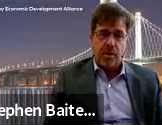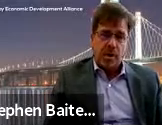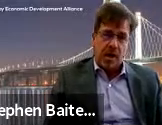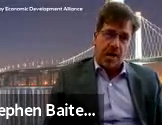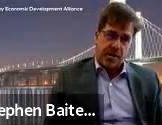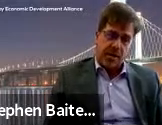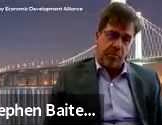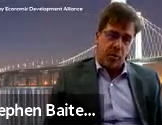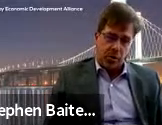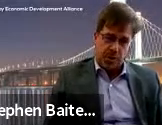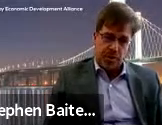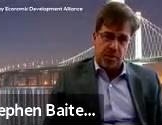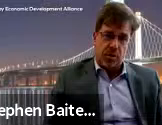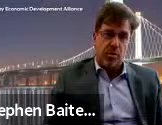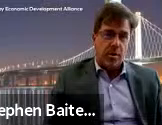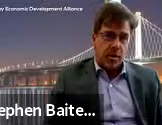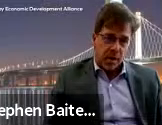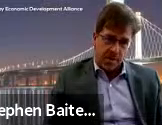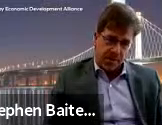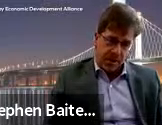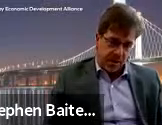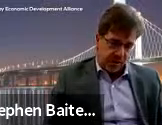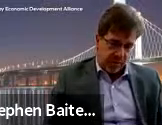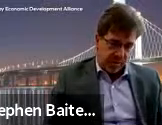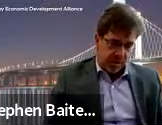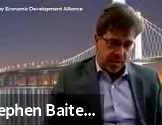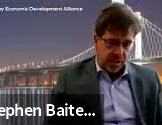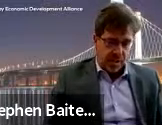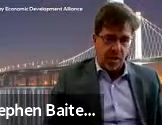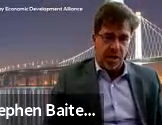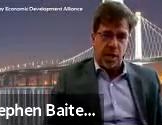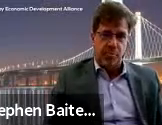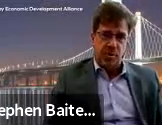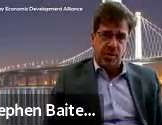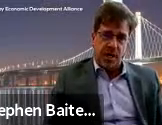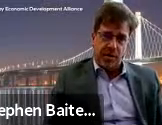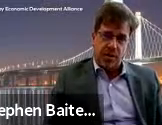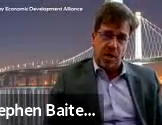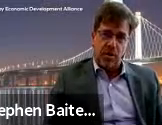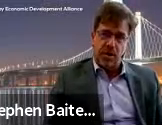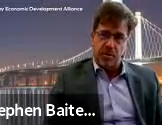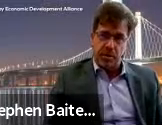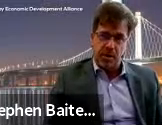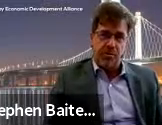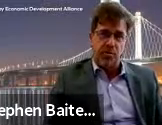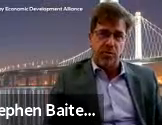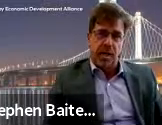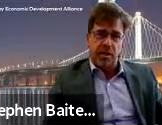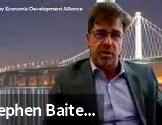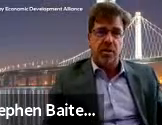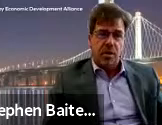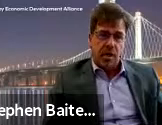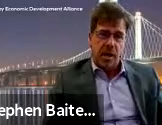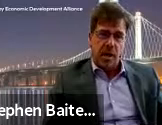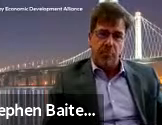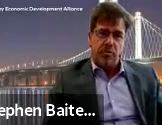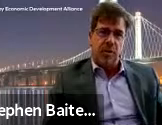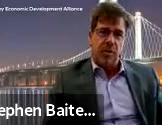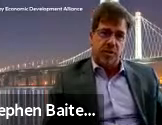cover in that portion. So thank you for having the slides get caught up. So again, here's how we're going to be running through